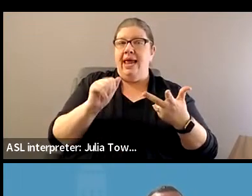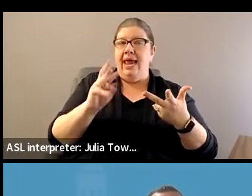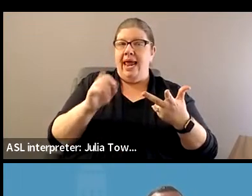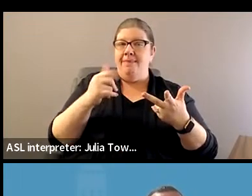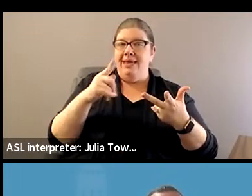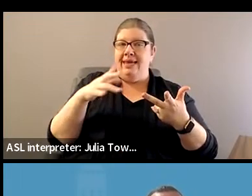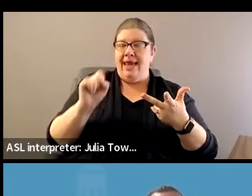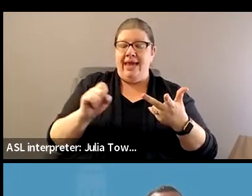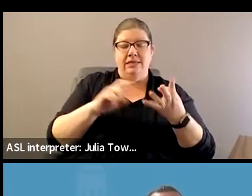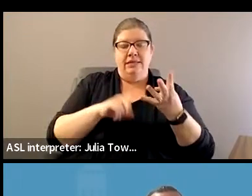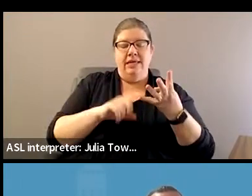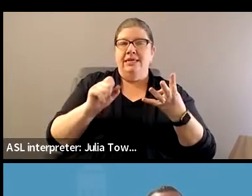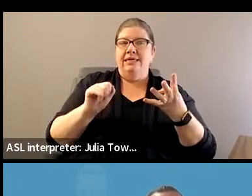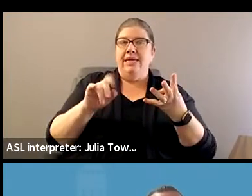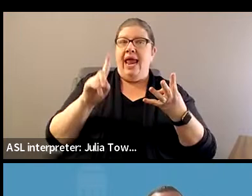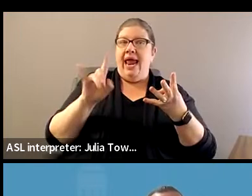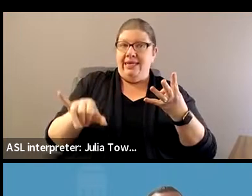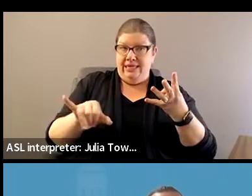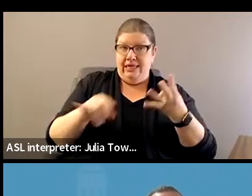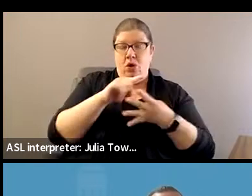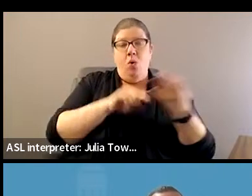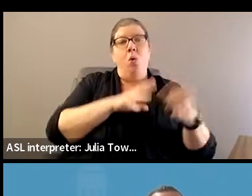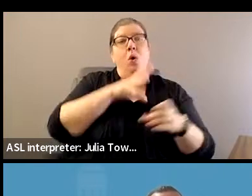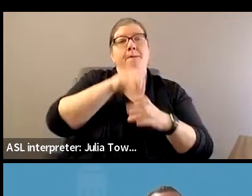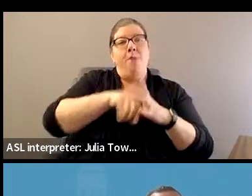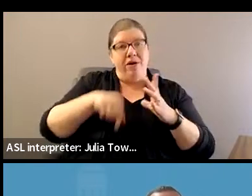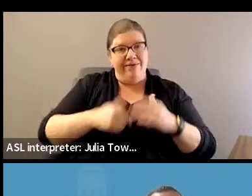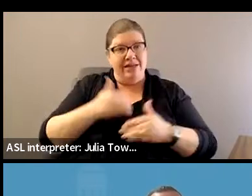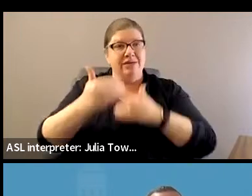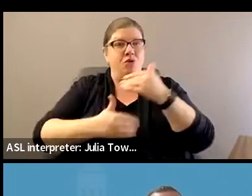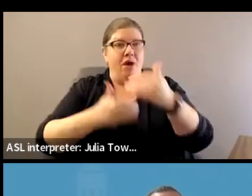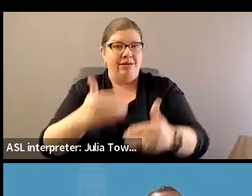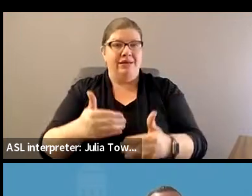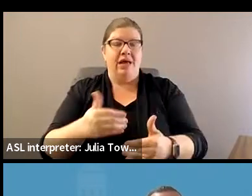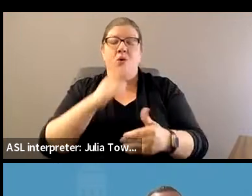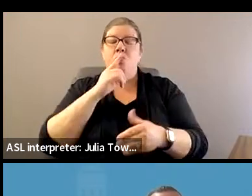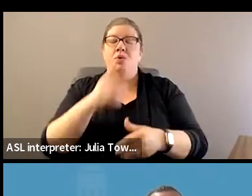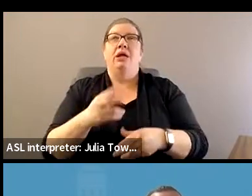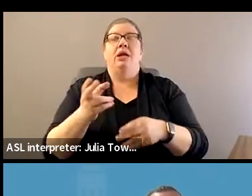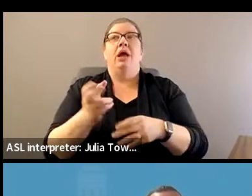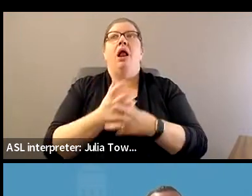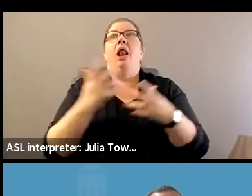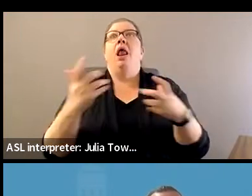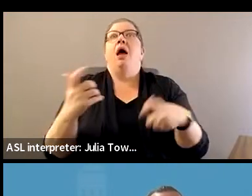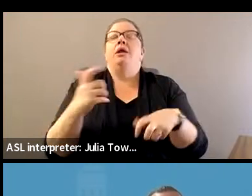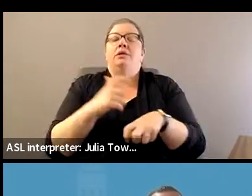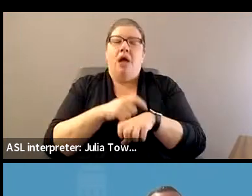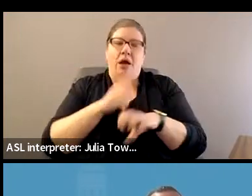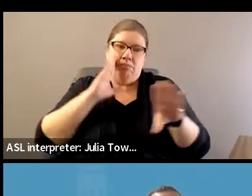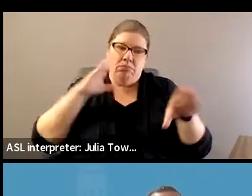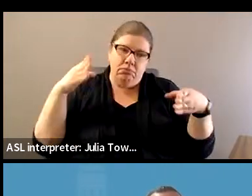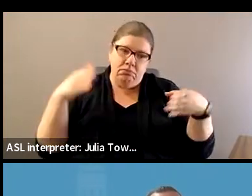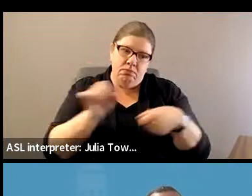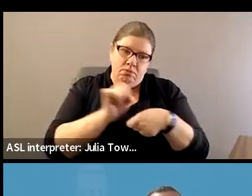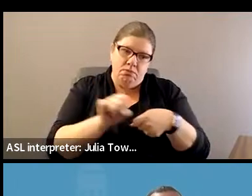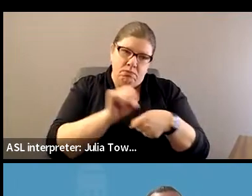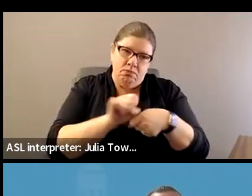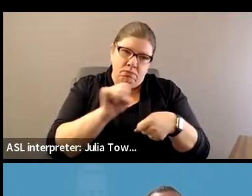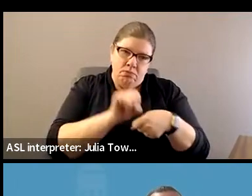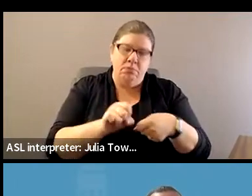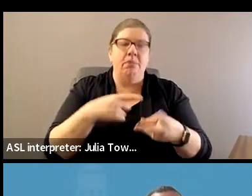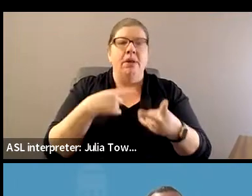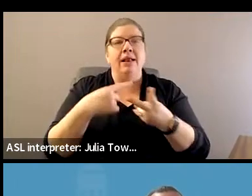and Sandy as well, who were part of this process and have spent a significant amount of time, as well as the committee